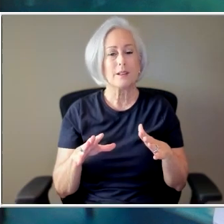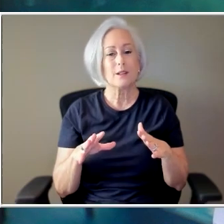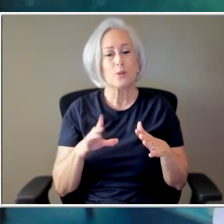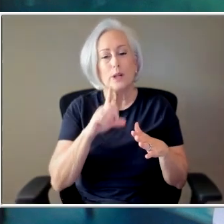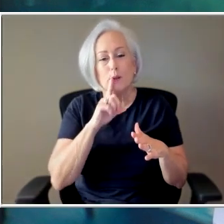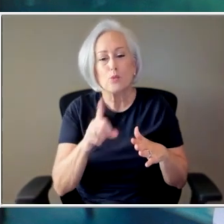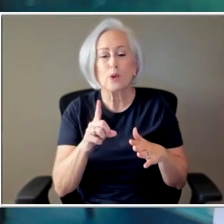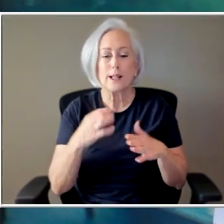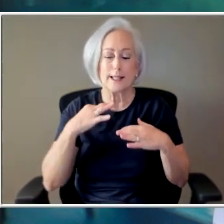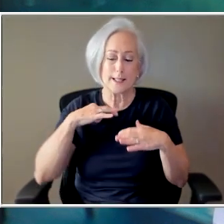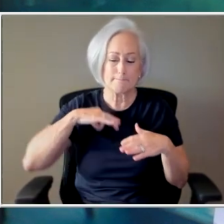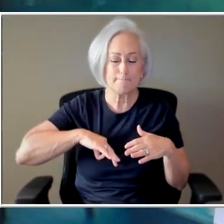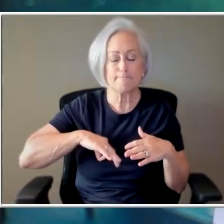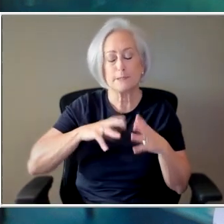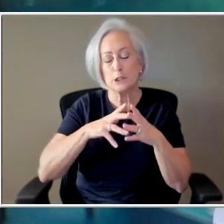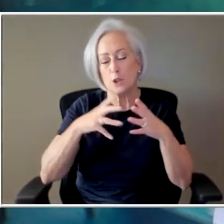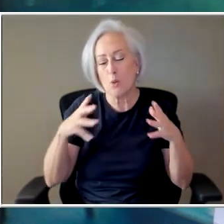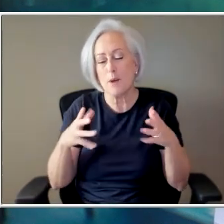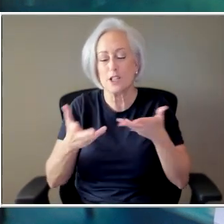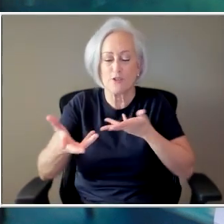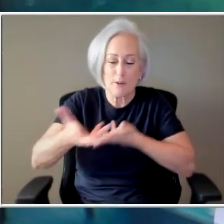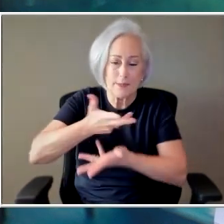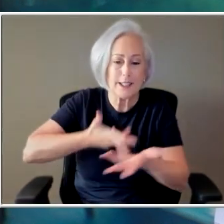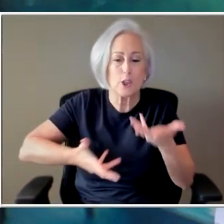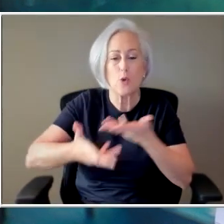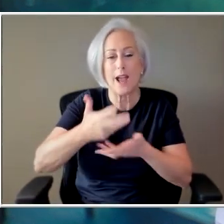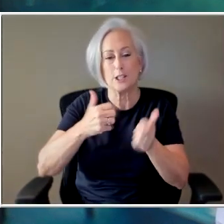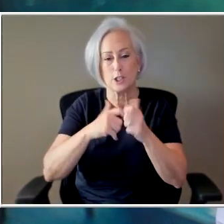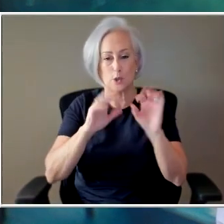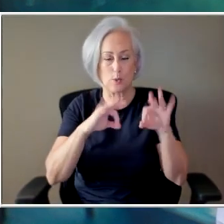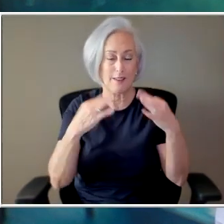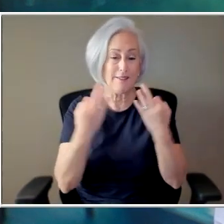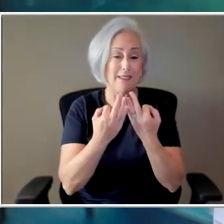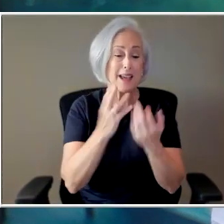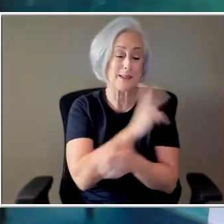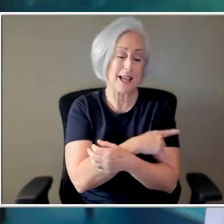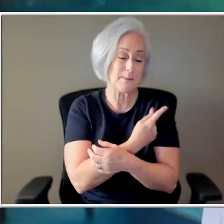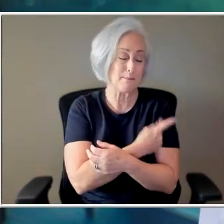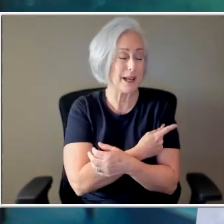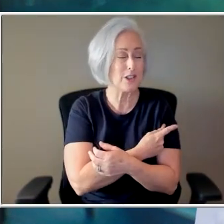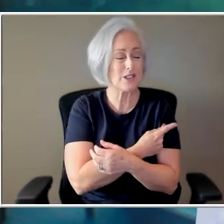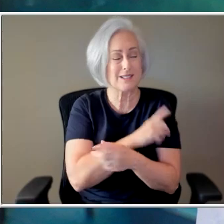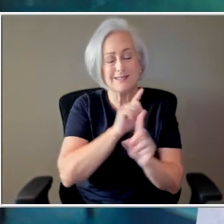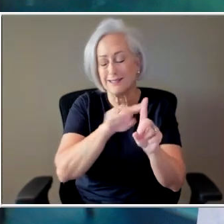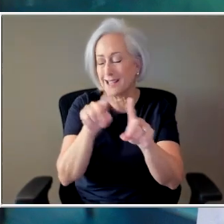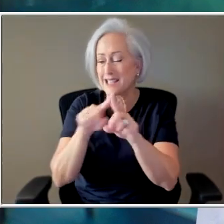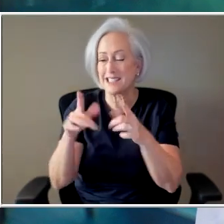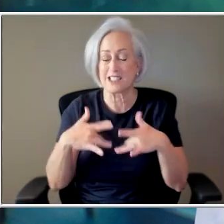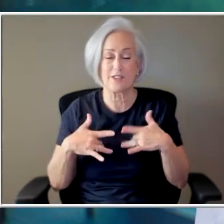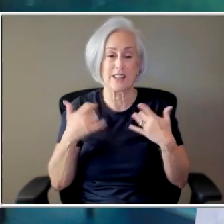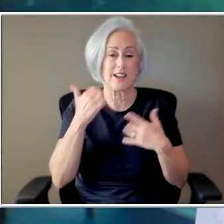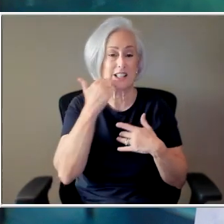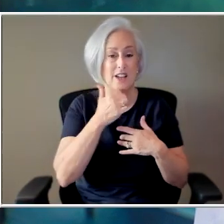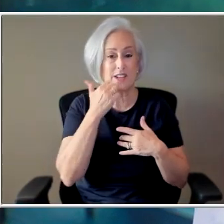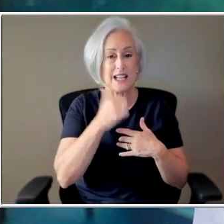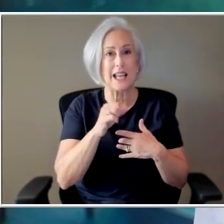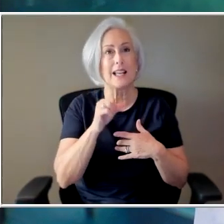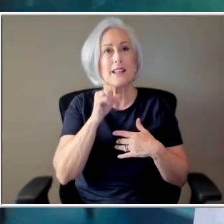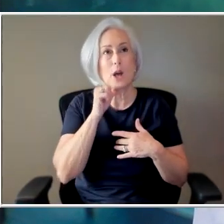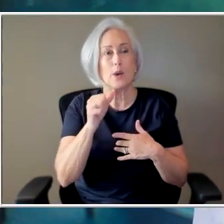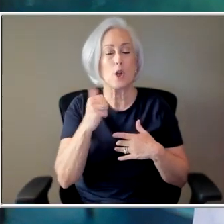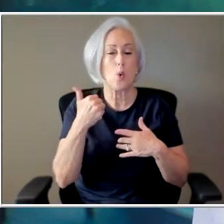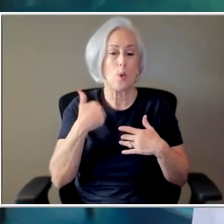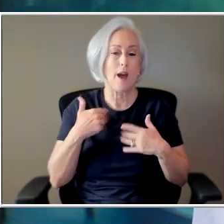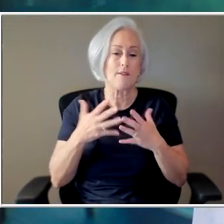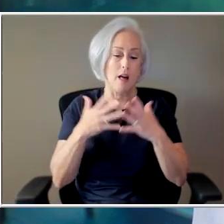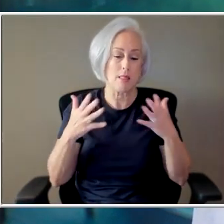with our patients and their families, events like this, but so many other events on a daily basis that don't come to broad attention. But